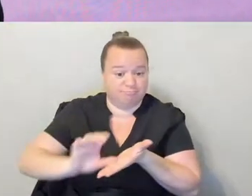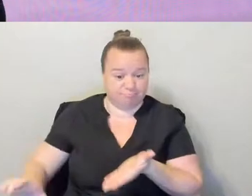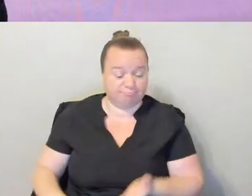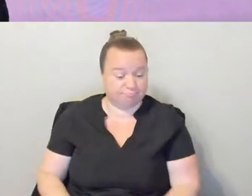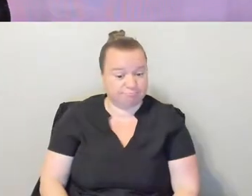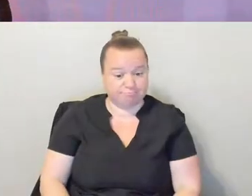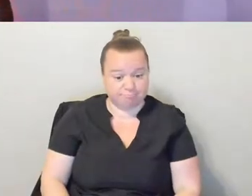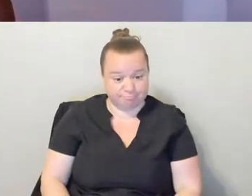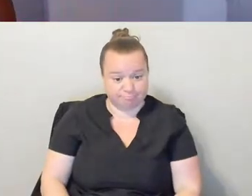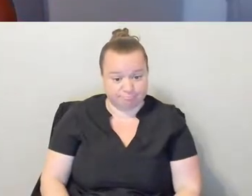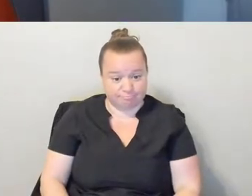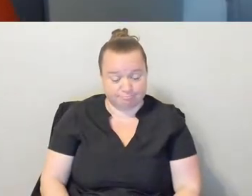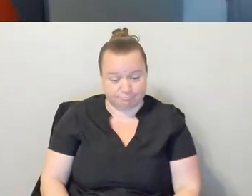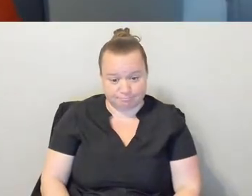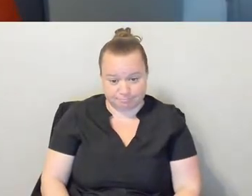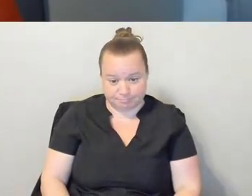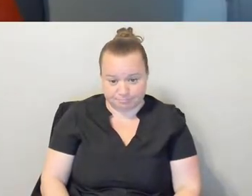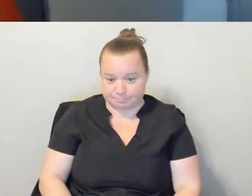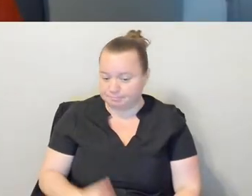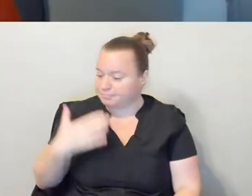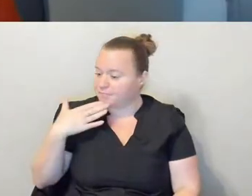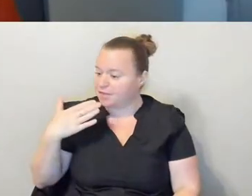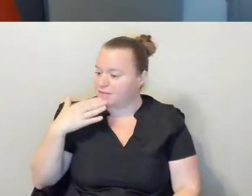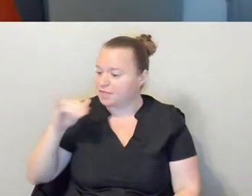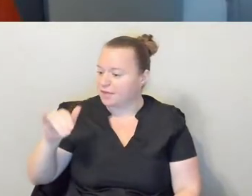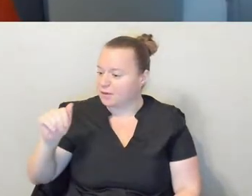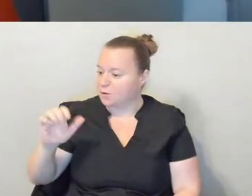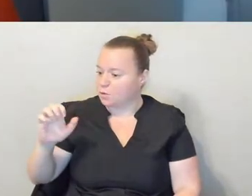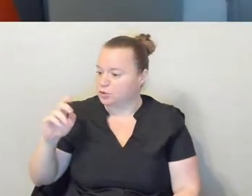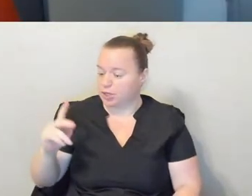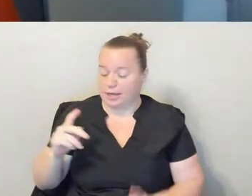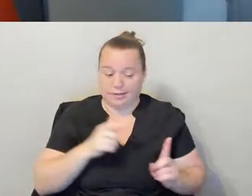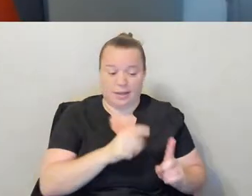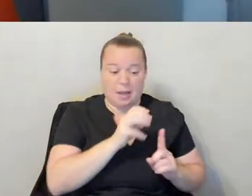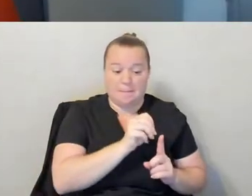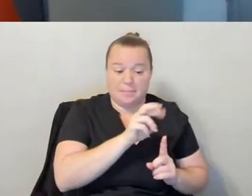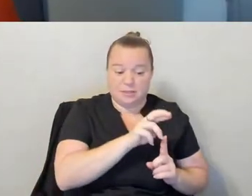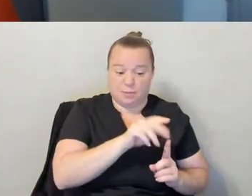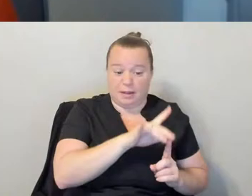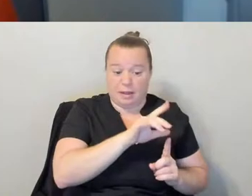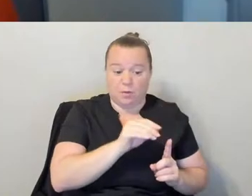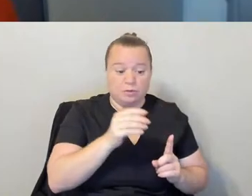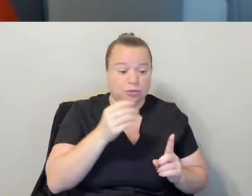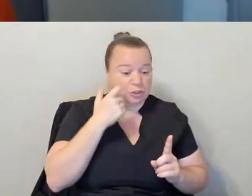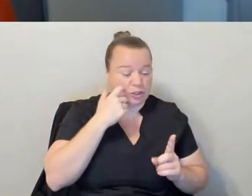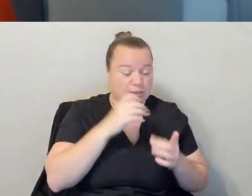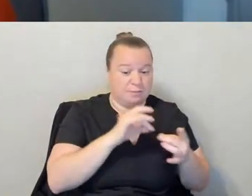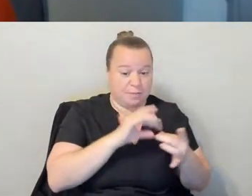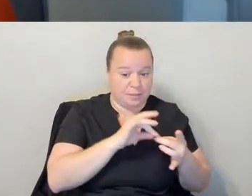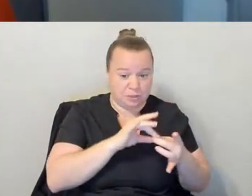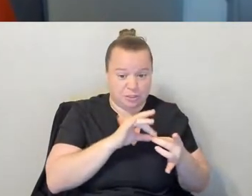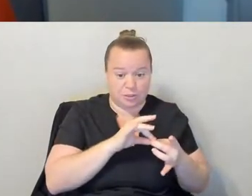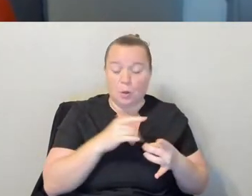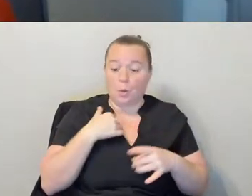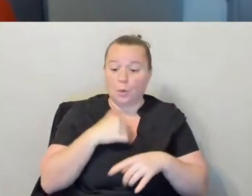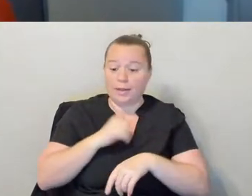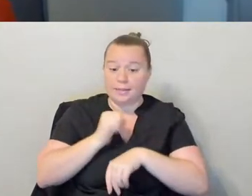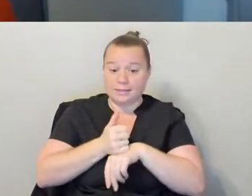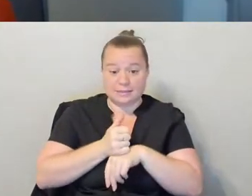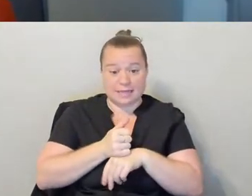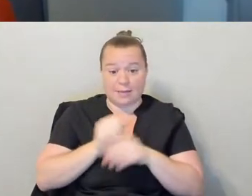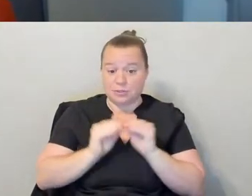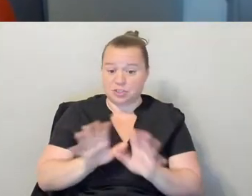Thank you, Jack. So as Mr. Pislaru mentioned, the European Parliament and the Council have established clear